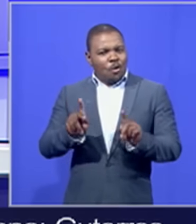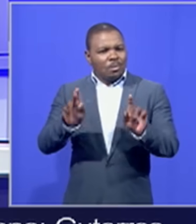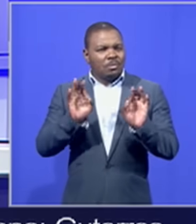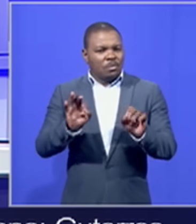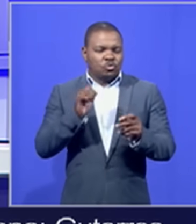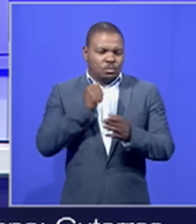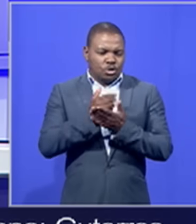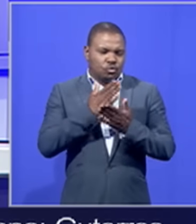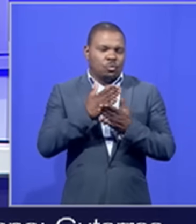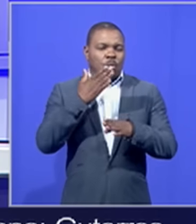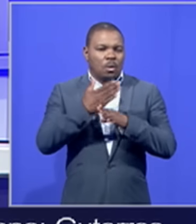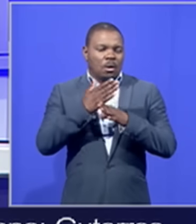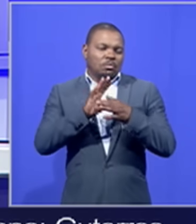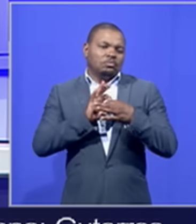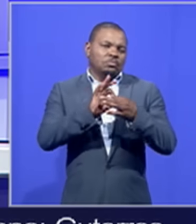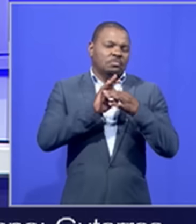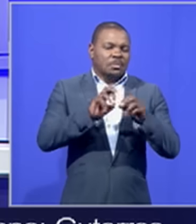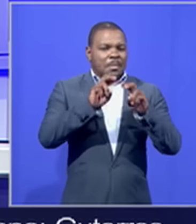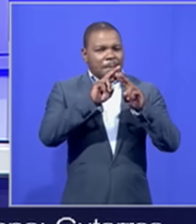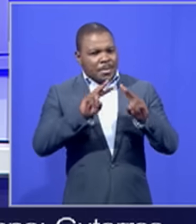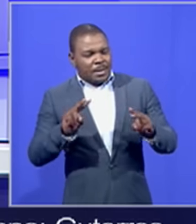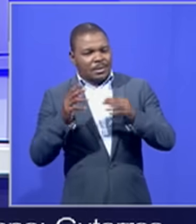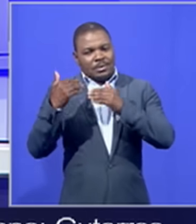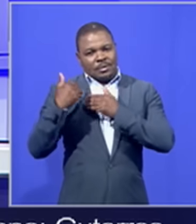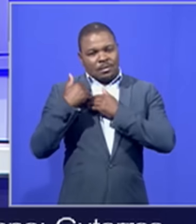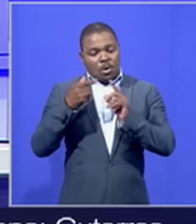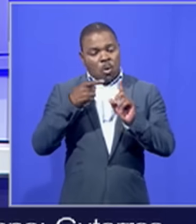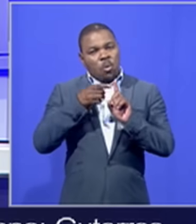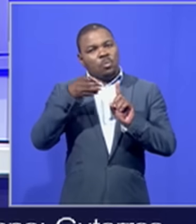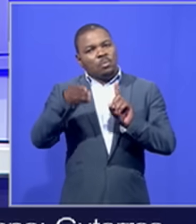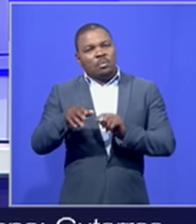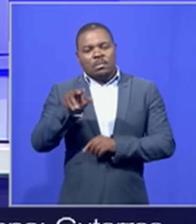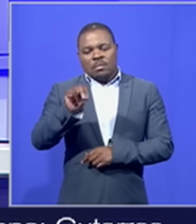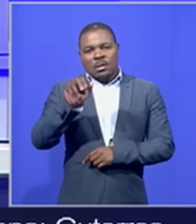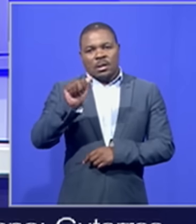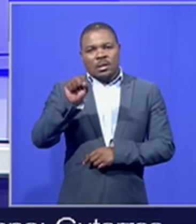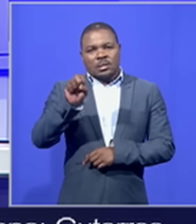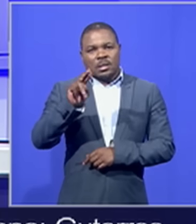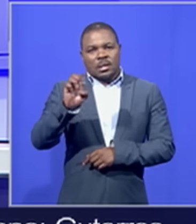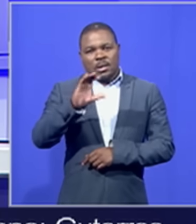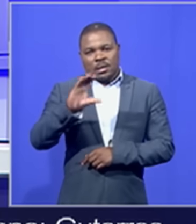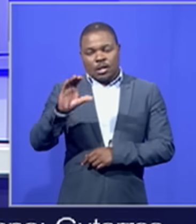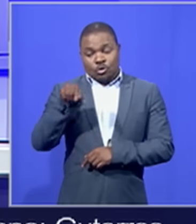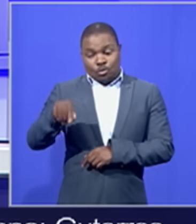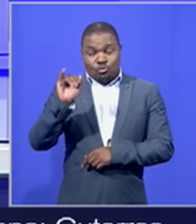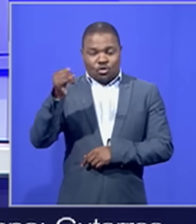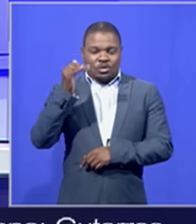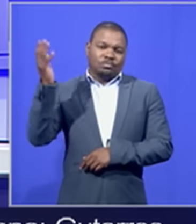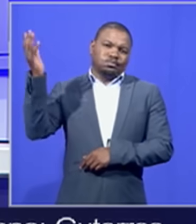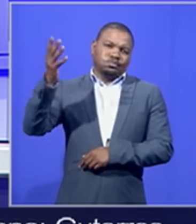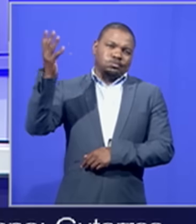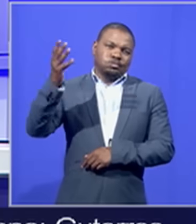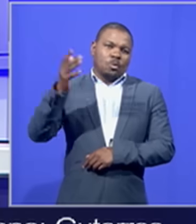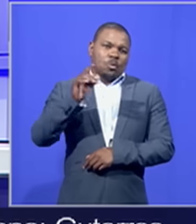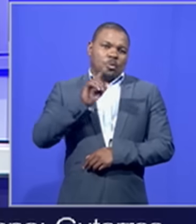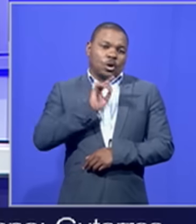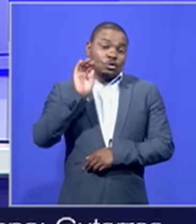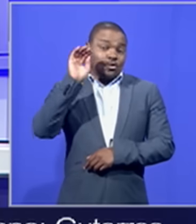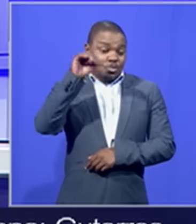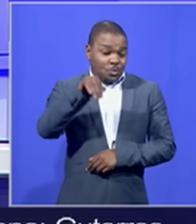ya kgwebisano, kagiso le tshireletso. Guterres o na bua kwa Nasrec Expo Center mo Johannesburg pele ga kopanokgolo